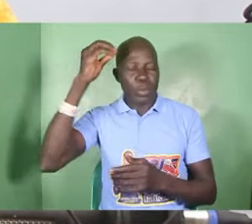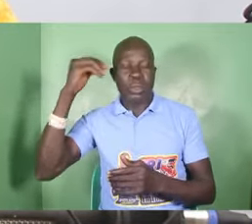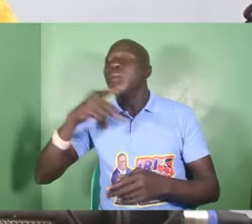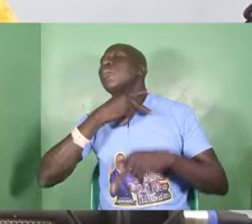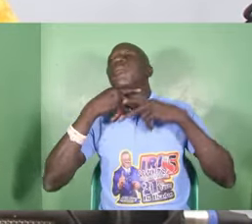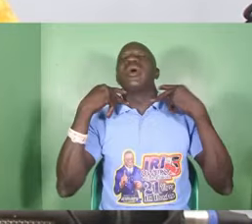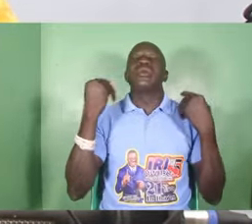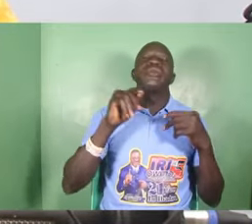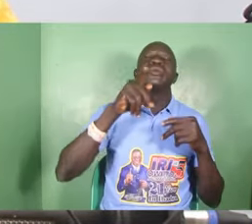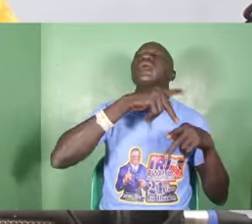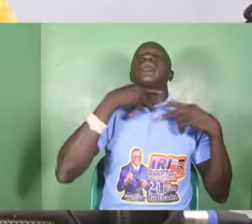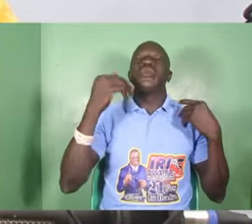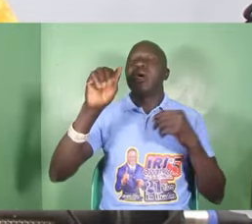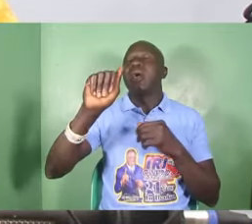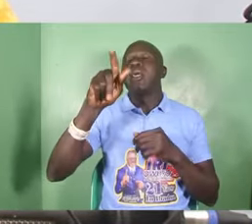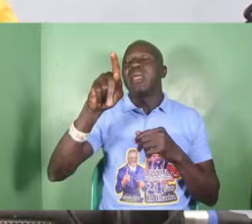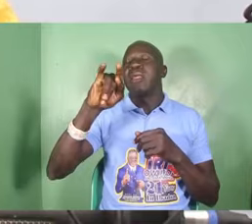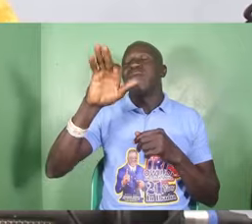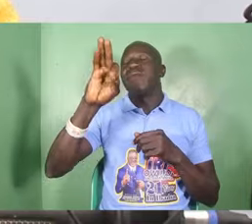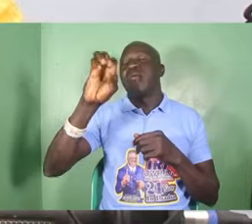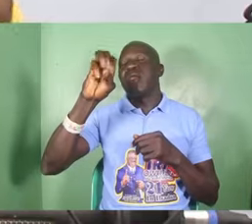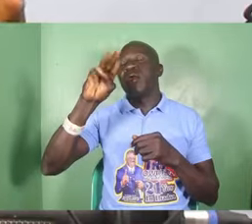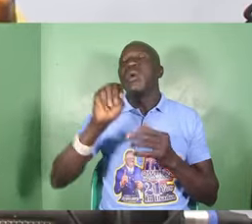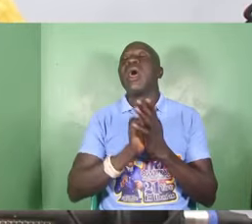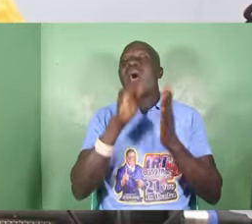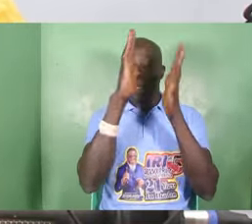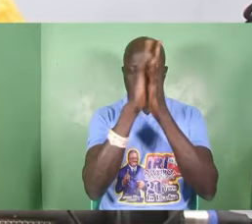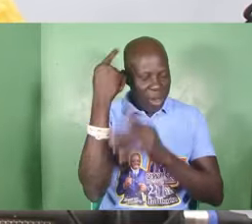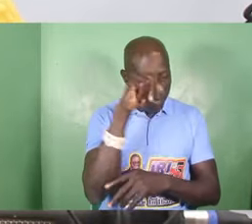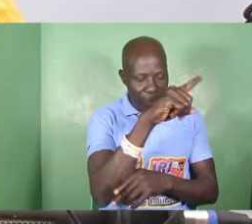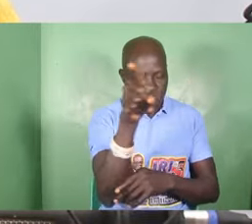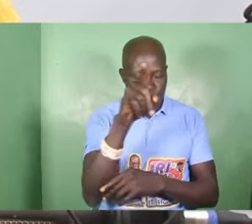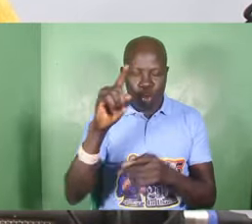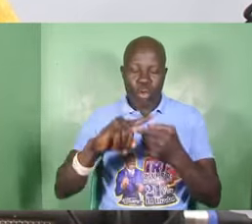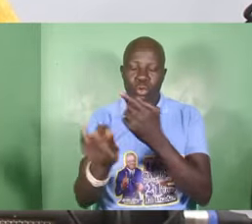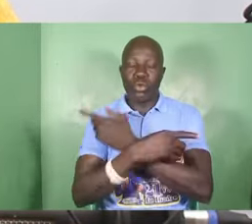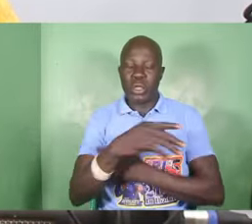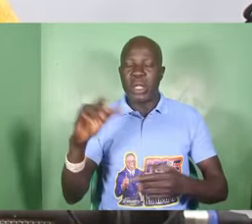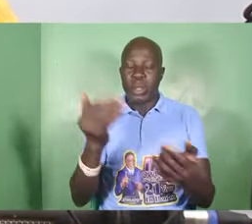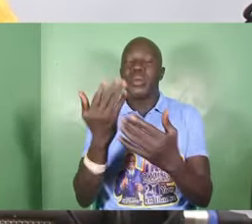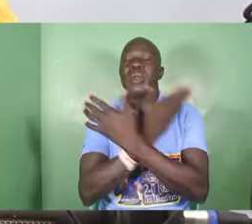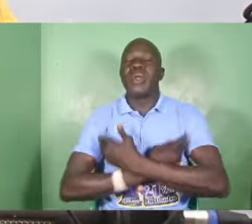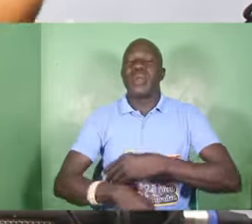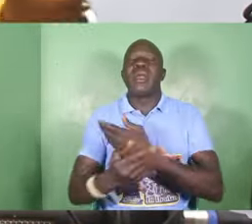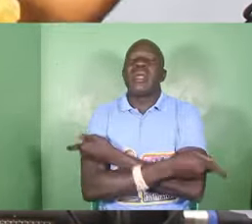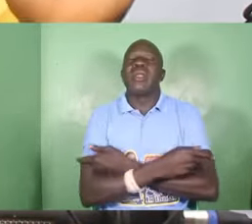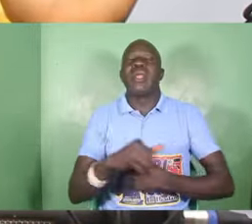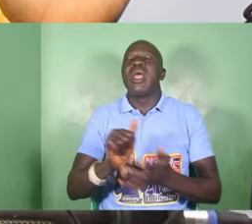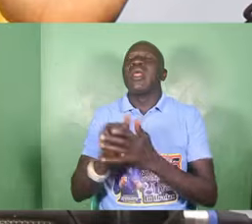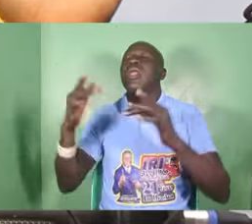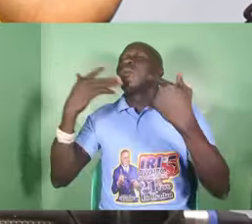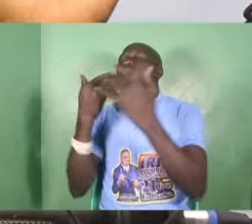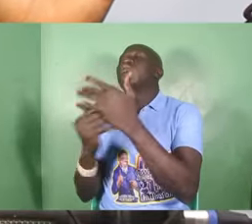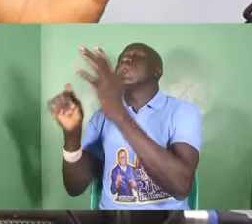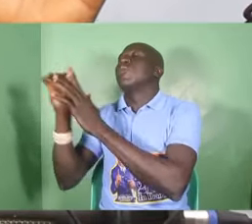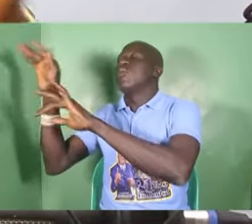Let's use this opportunity to greet Pastor Soyinka Akínfẹ́nwá. Mo gbàdúrà fún ọ. I pray for you. Lónìí ayájọ́ ọjọ́ ìbí rẹ. Today your birthday. Kí àánú ọlọ́run àtọ́jú rere. I